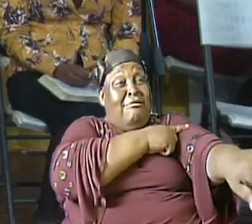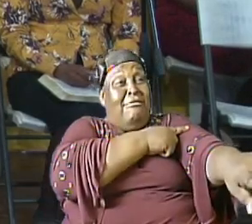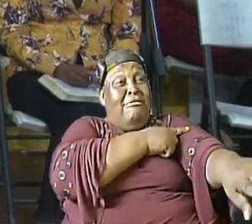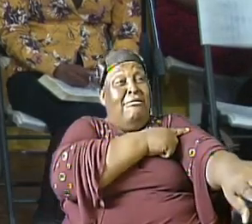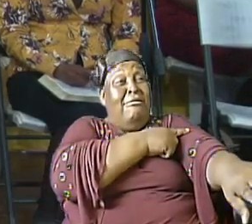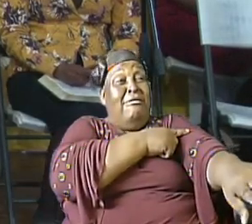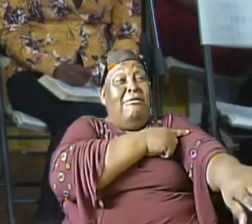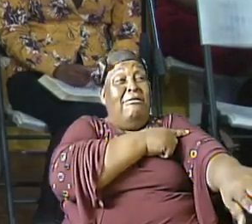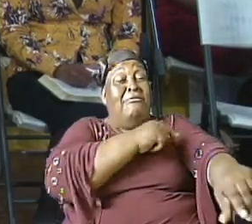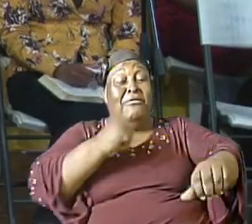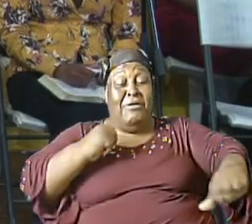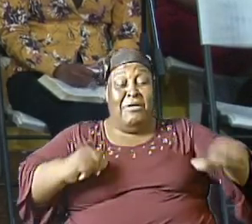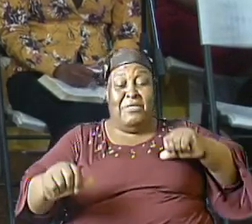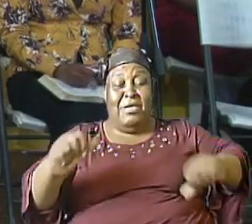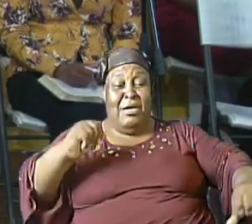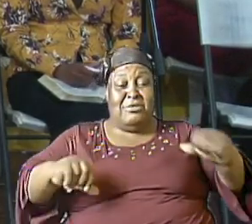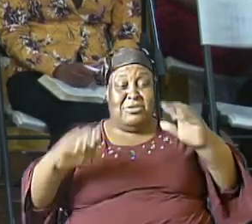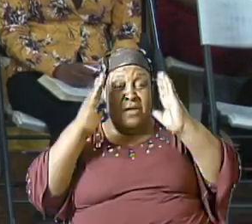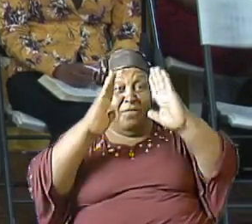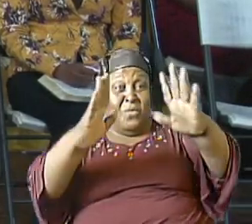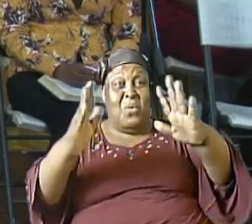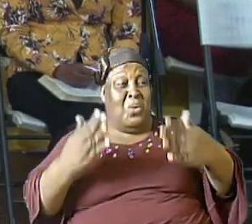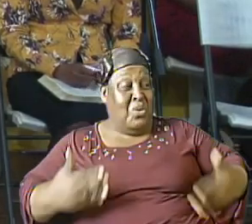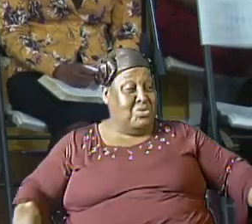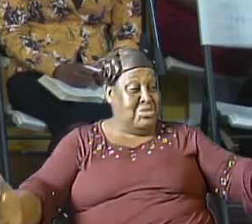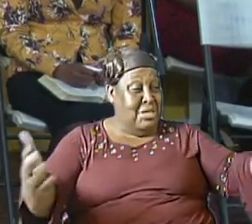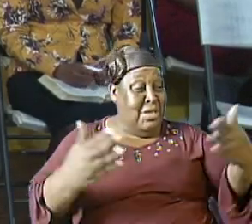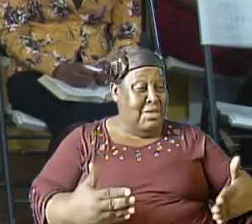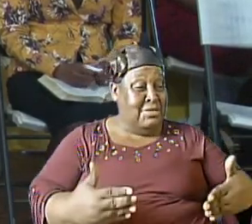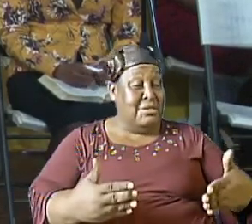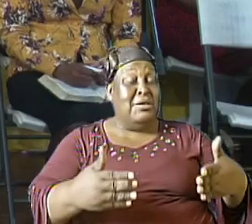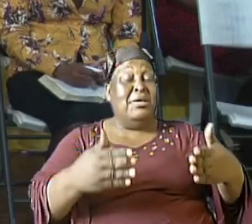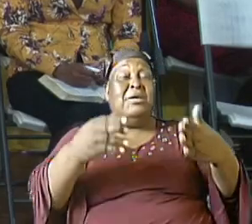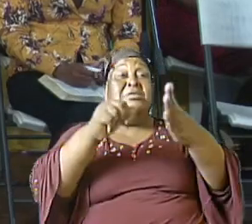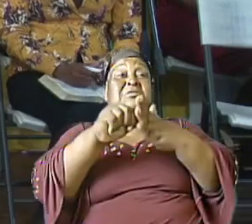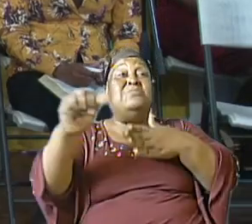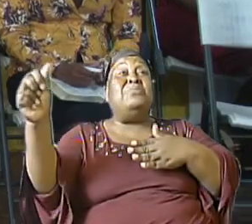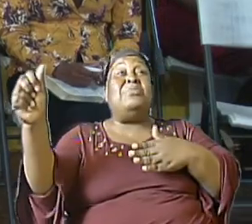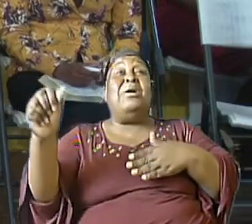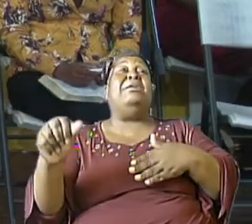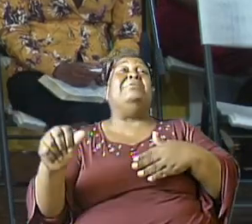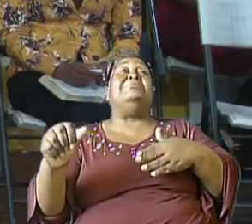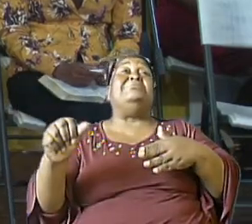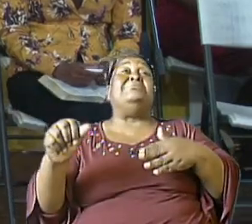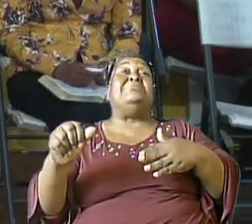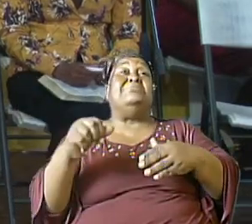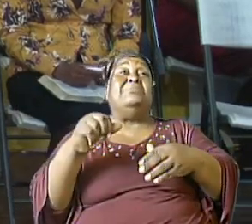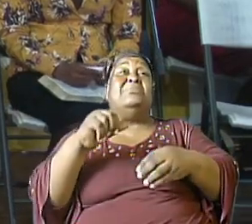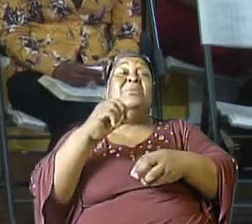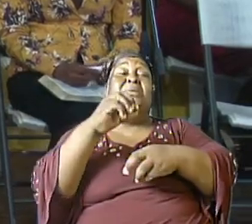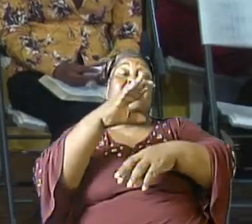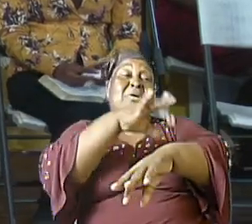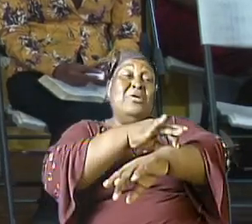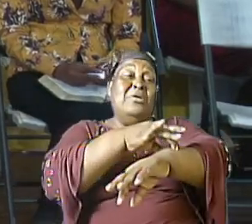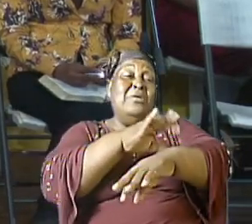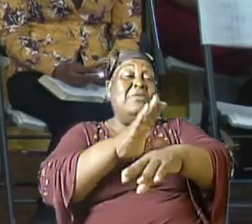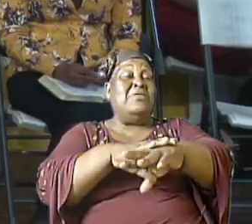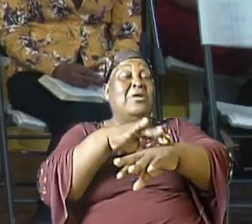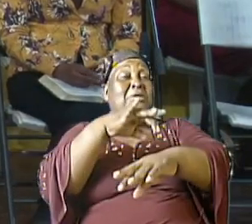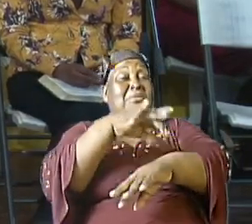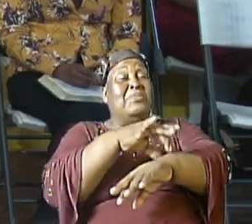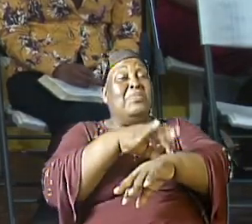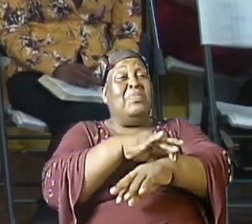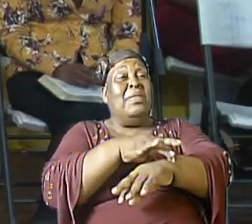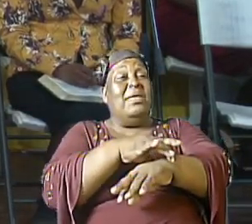was focused here, where we are, his prized possession on earth.